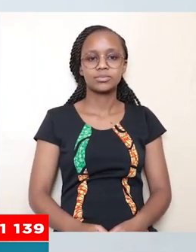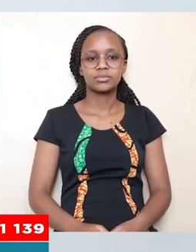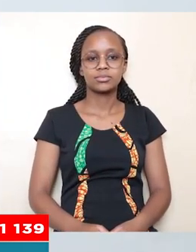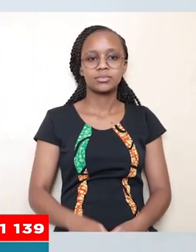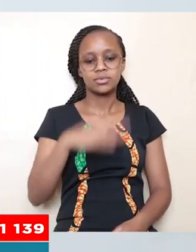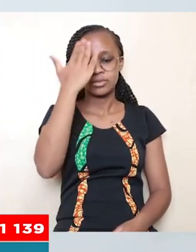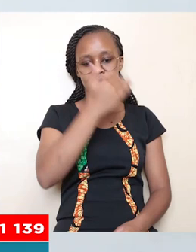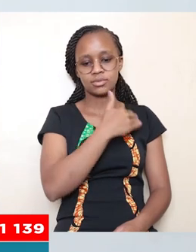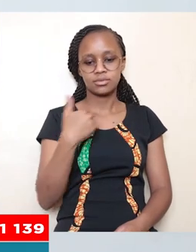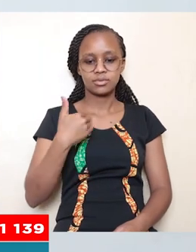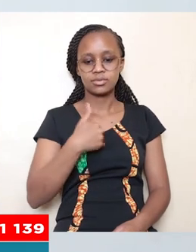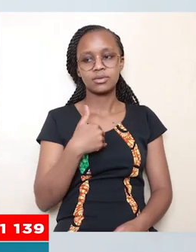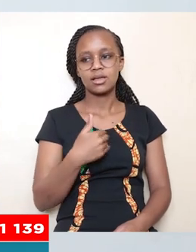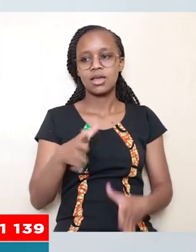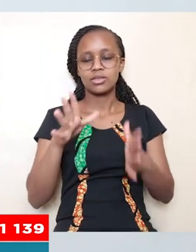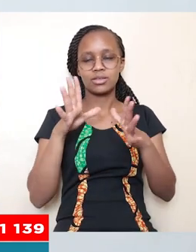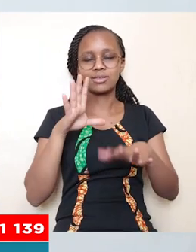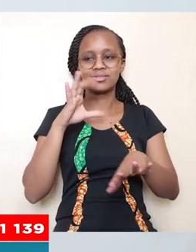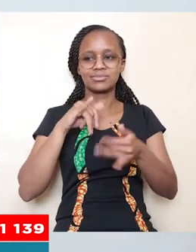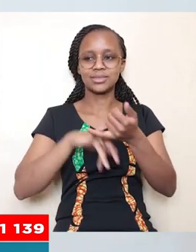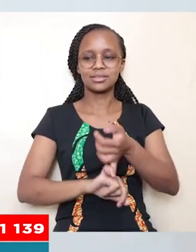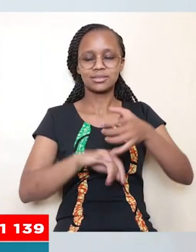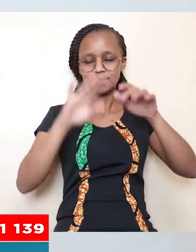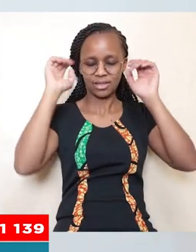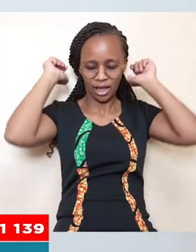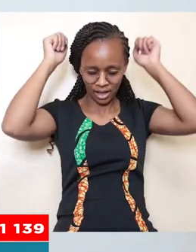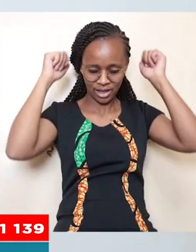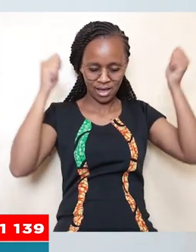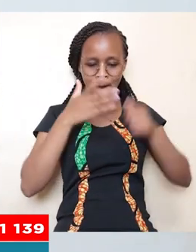Uwe mkatoliki umeokota mkulino.